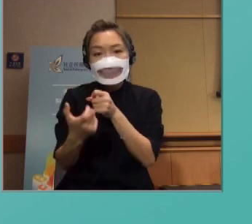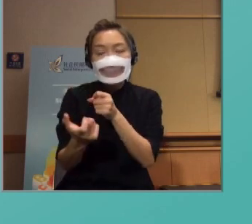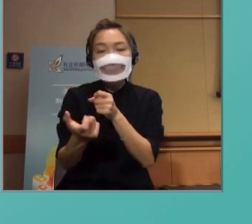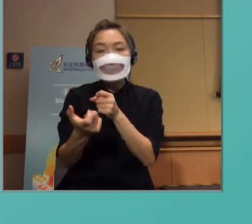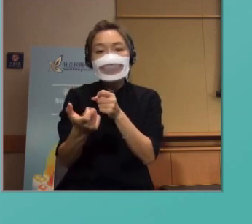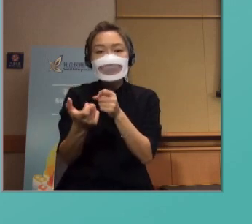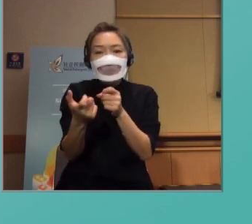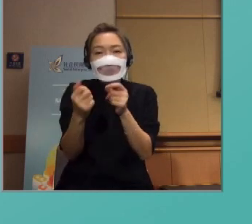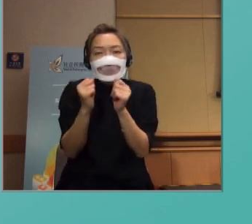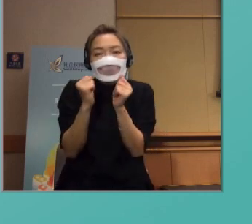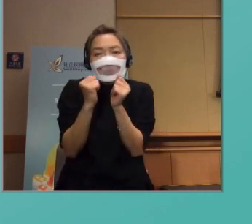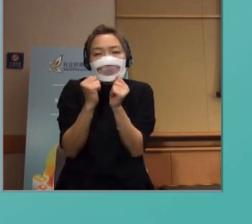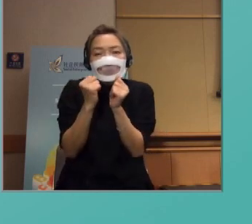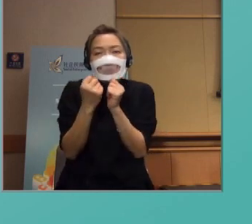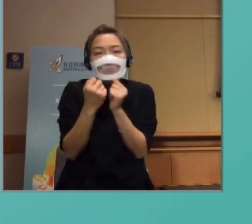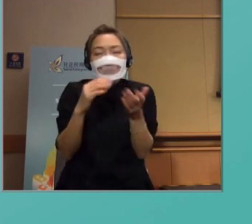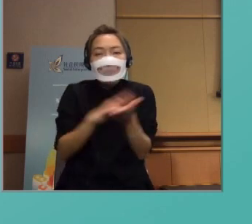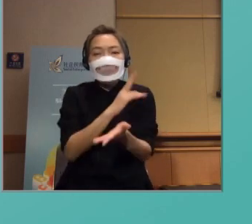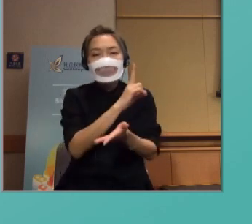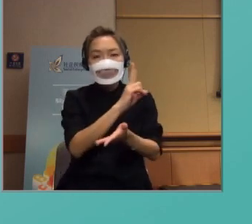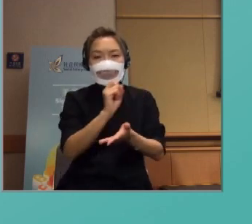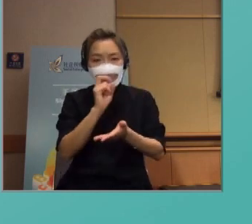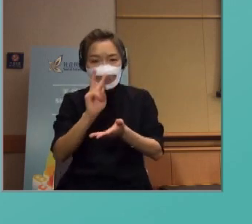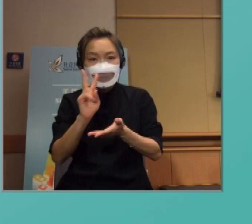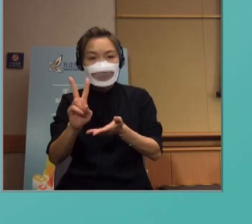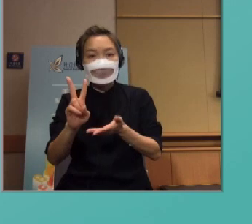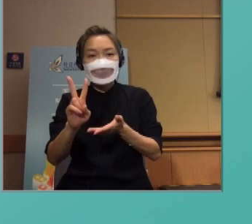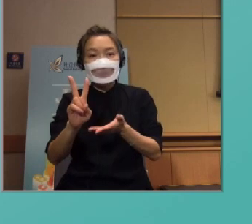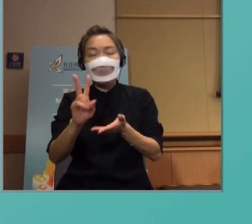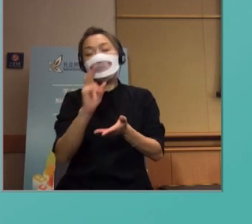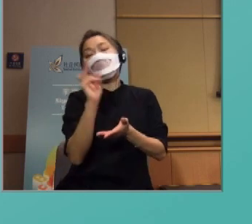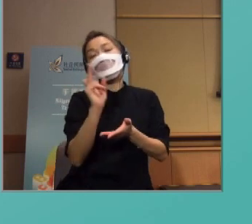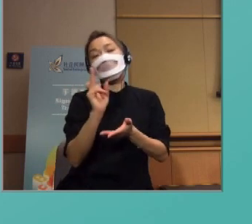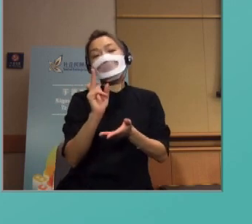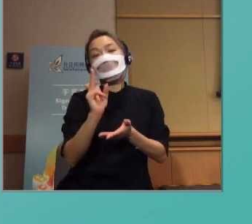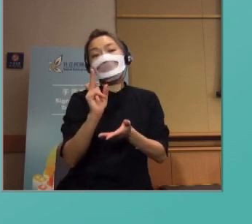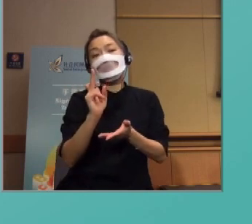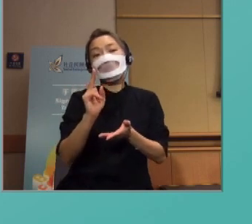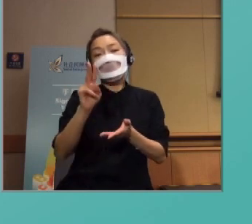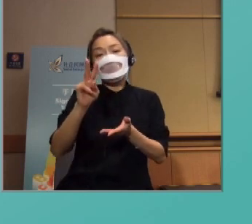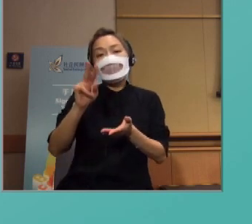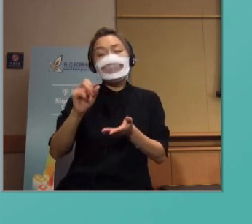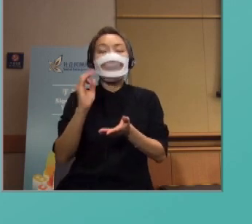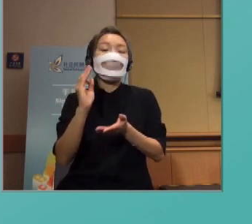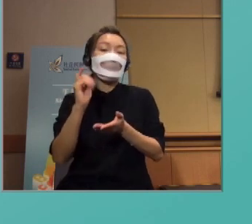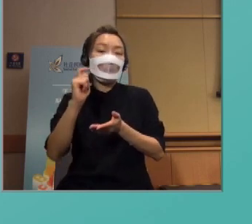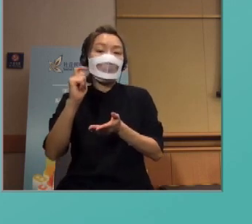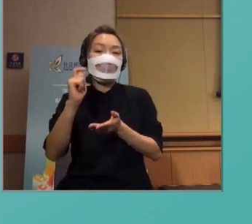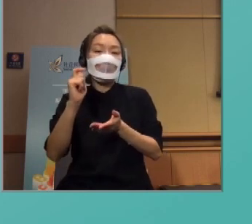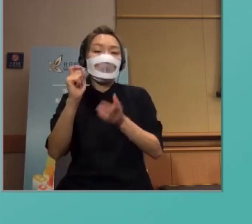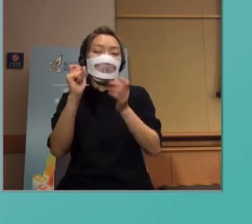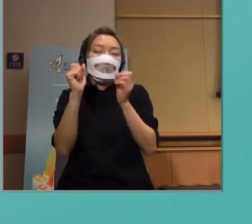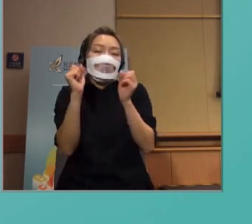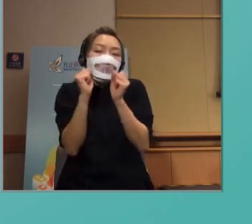also impacted the NFT world, which I call the NFT winter, because very much of the NFT transactions are conducted